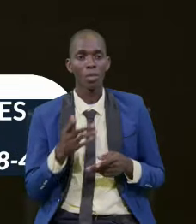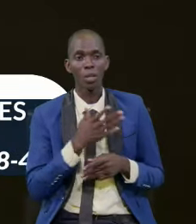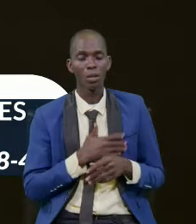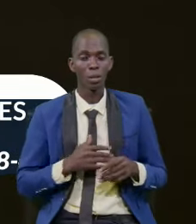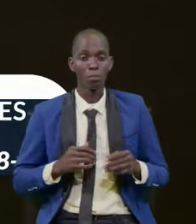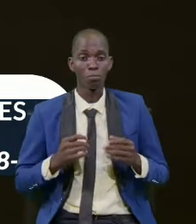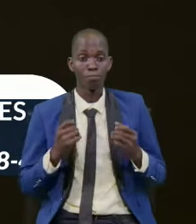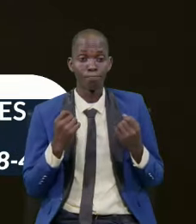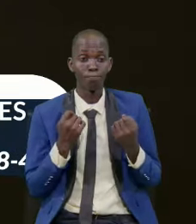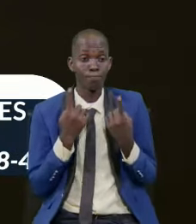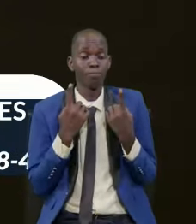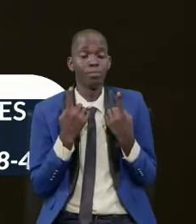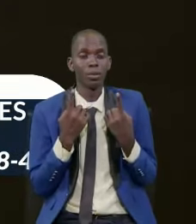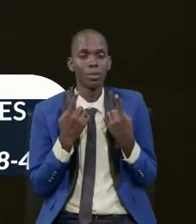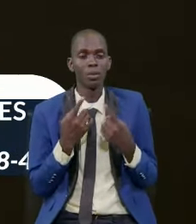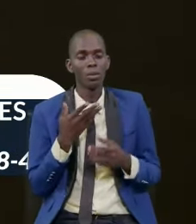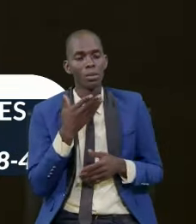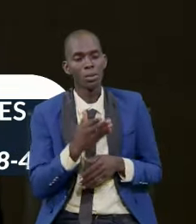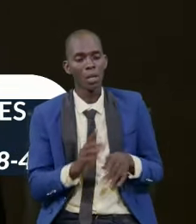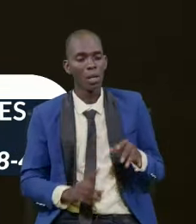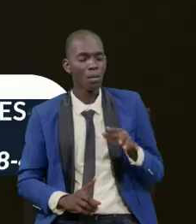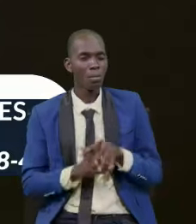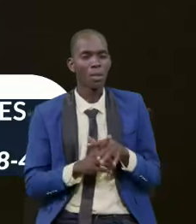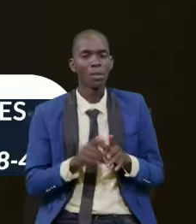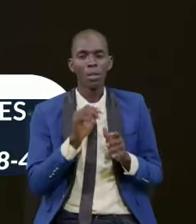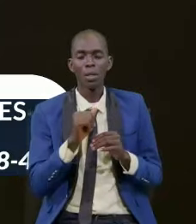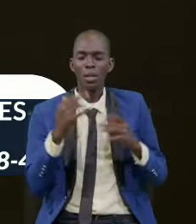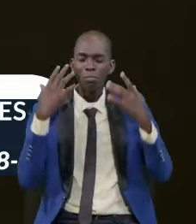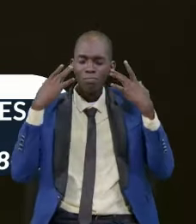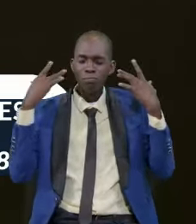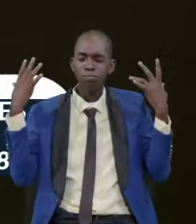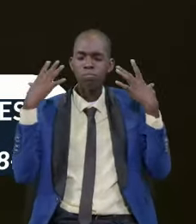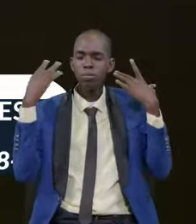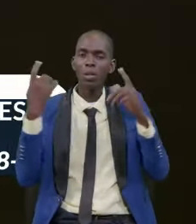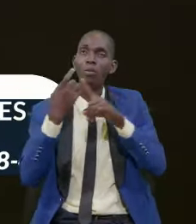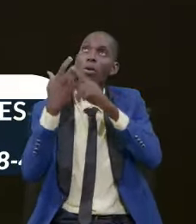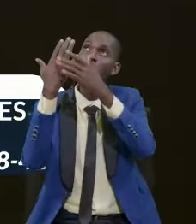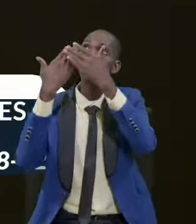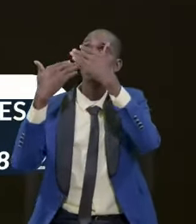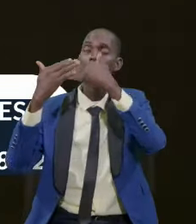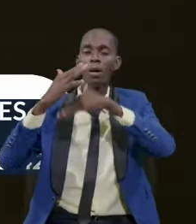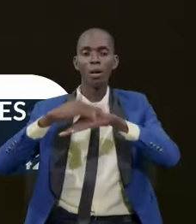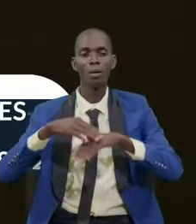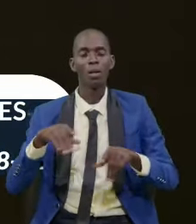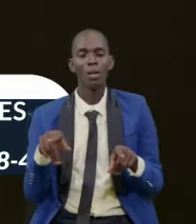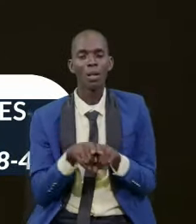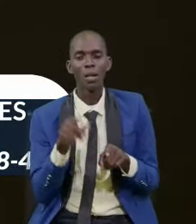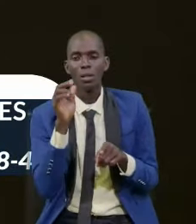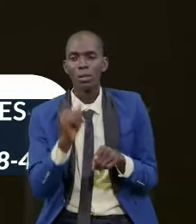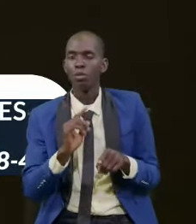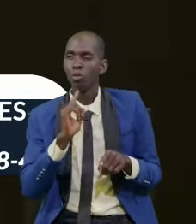suddenly there came a sound from heaven as of a